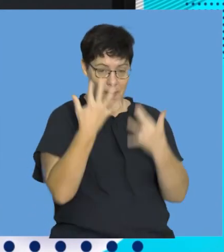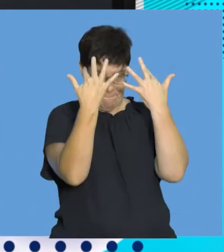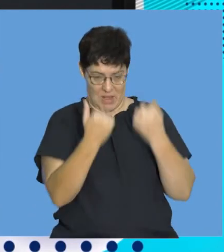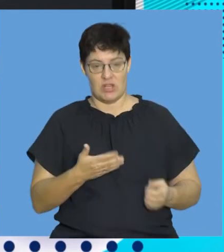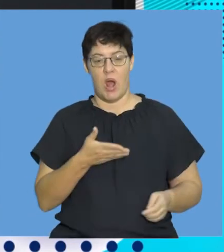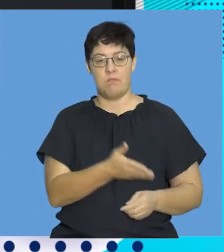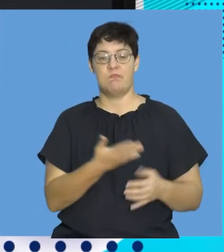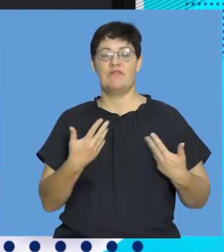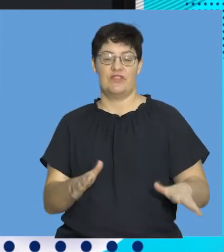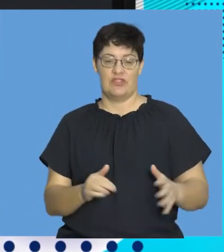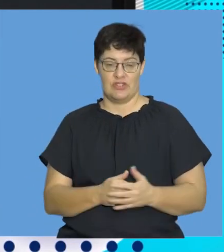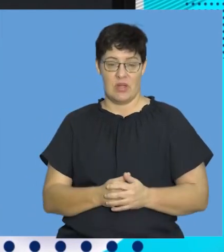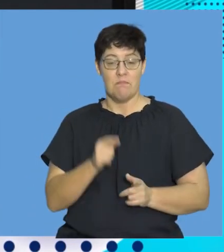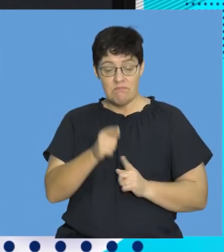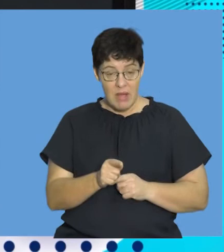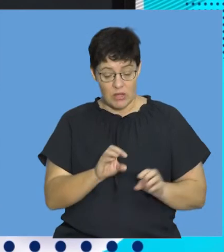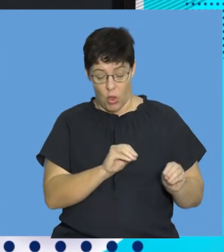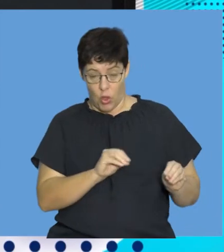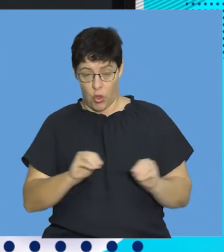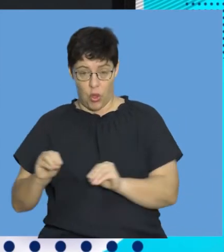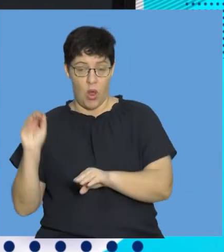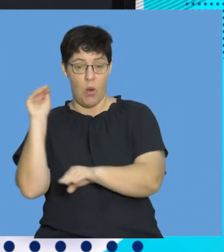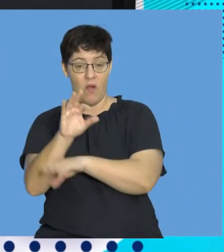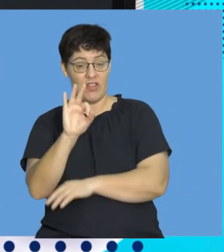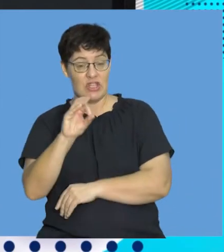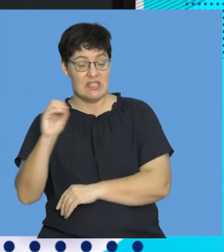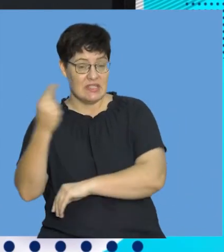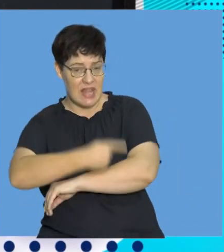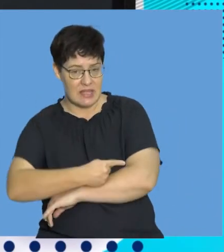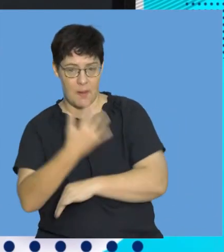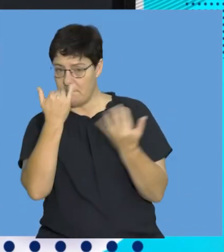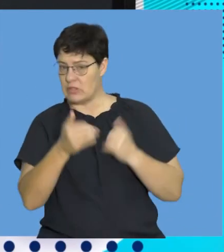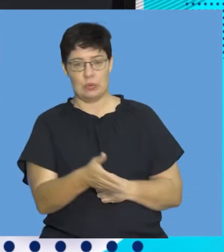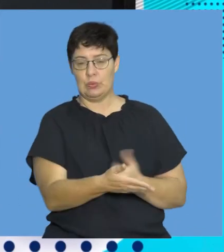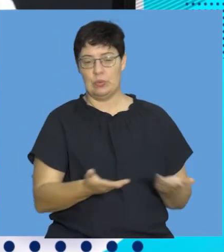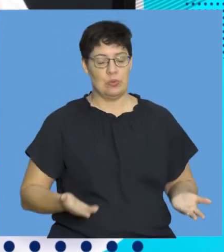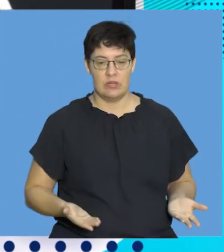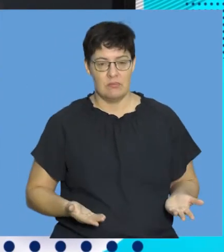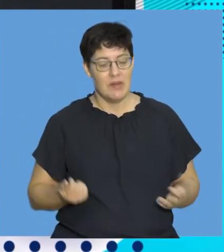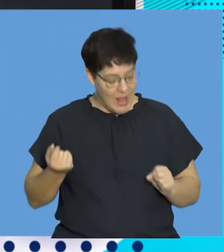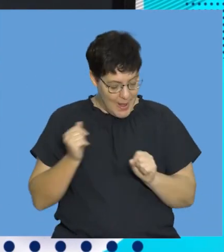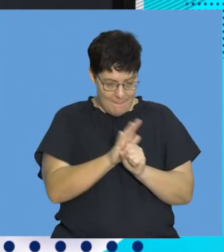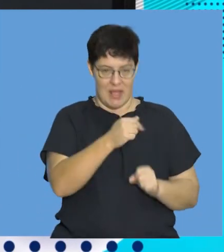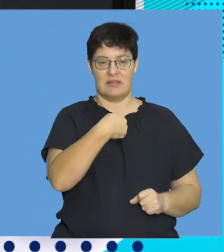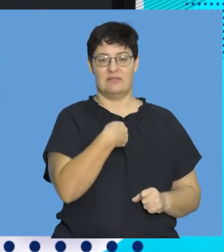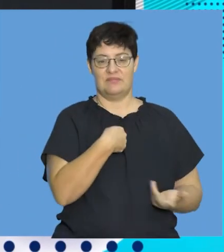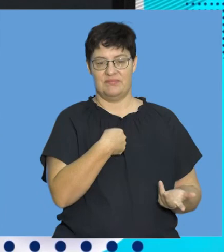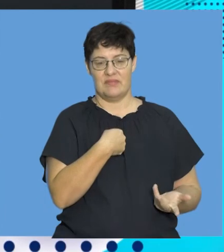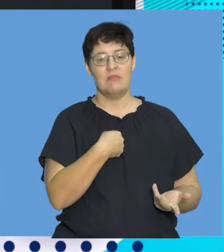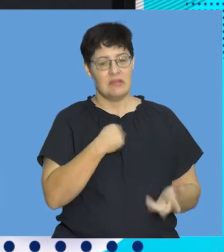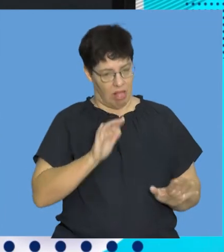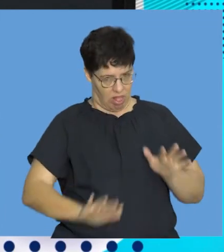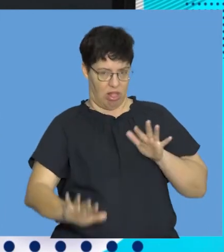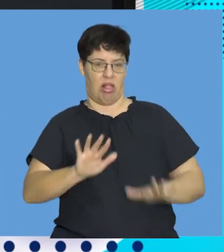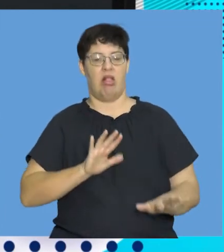that. But if a debtor takes longer than 30 days to settle the account, it's going to put you in a